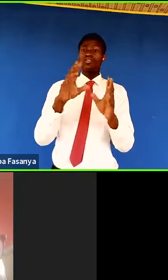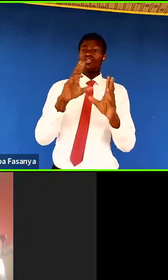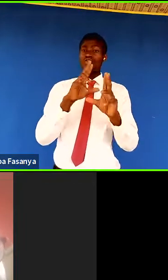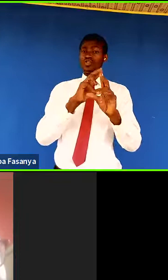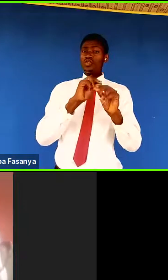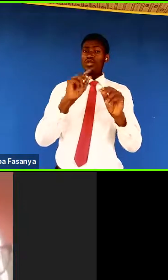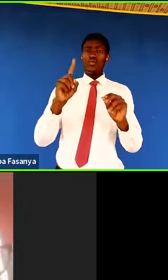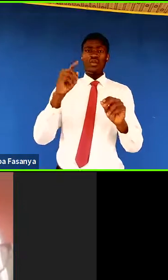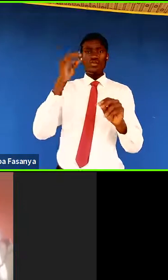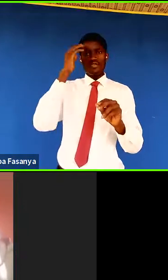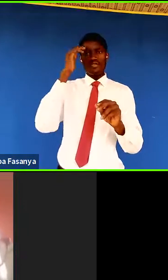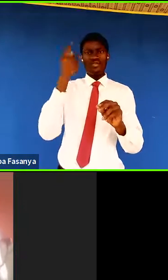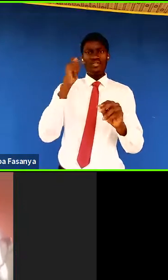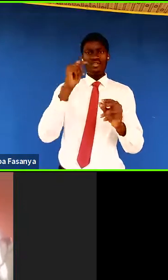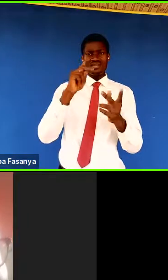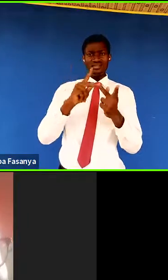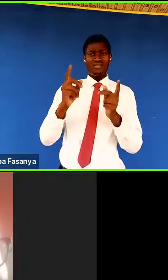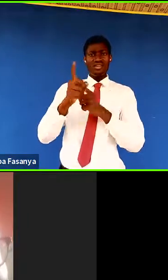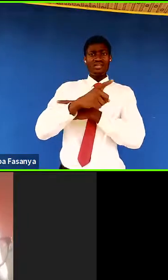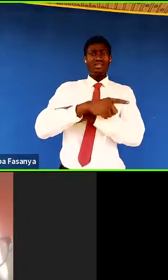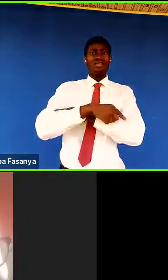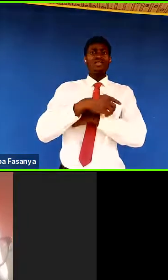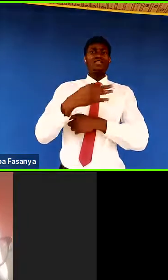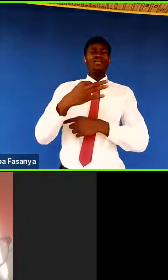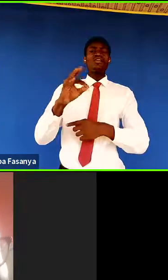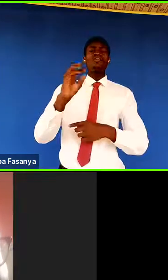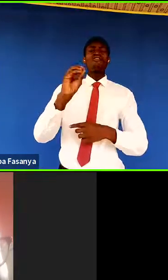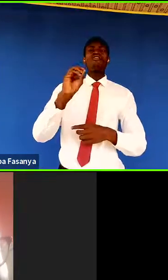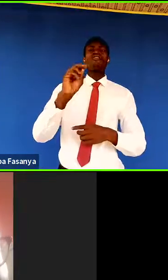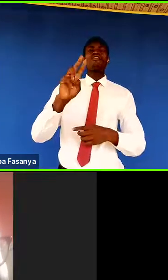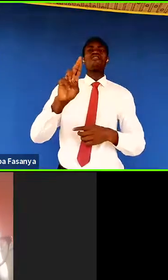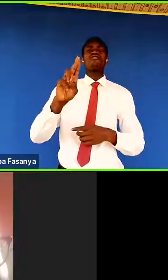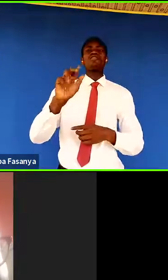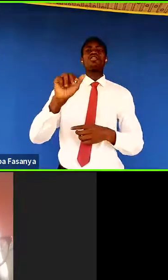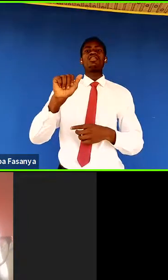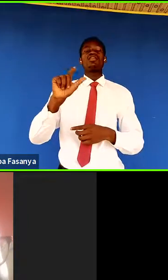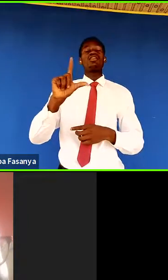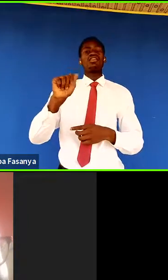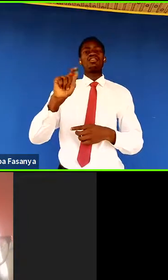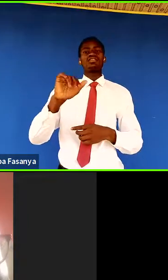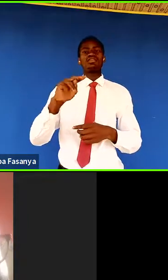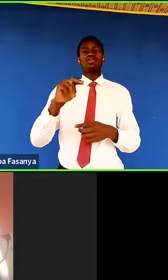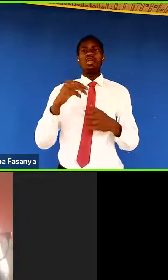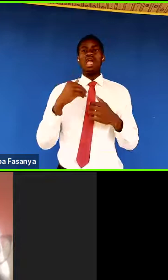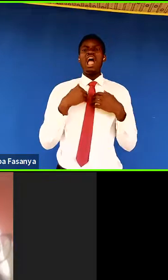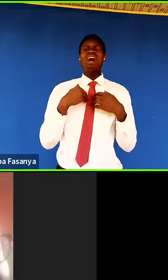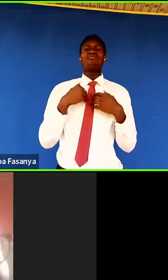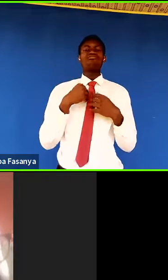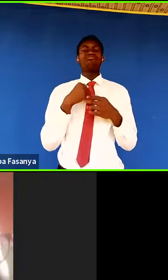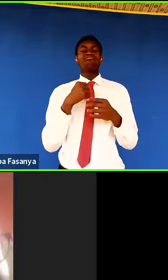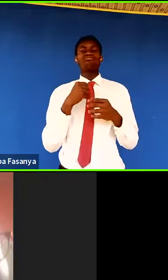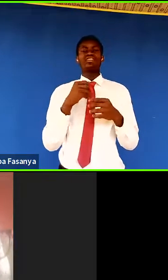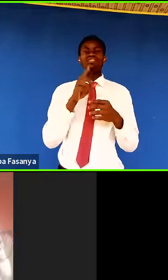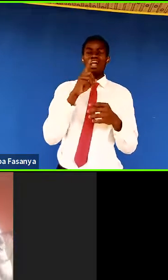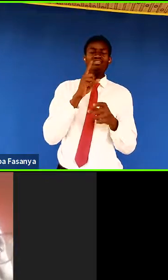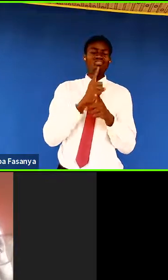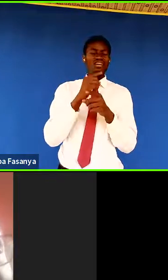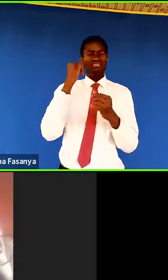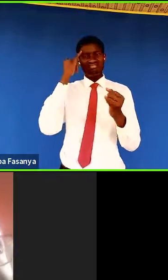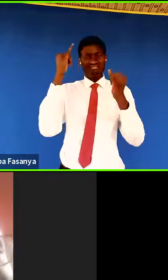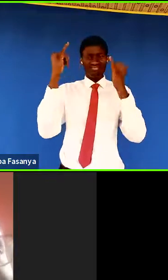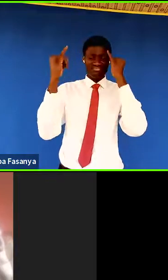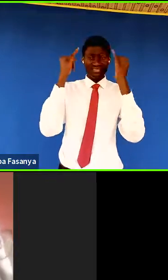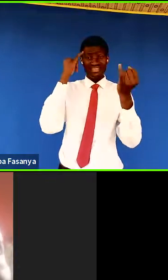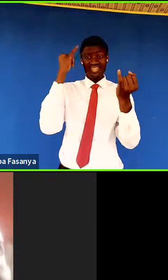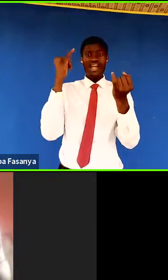we only have all kinds of facts and guessing to work with. But there are scientific. So what we